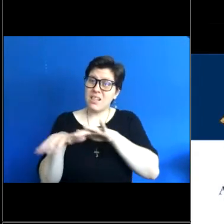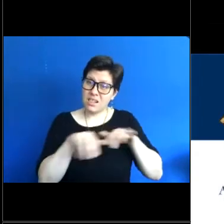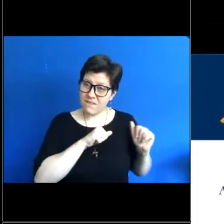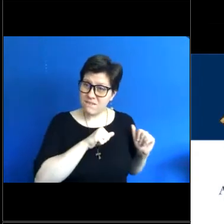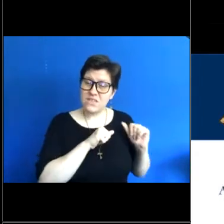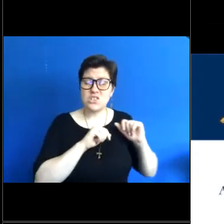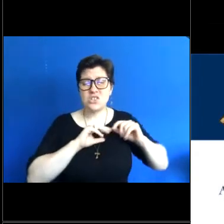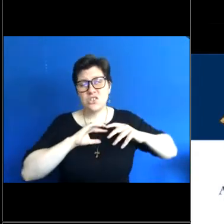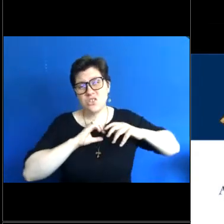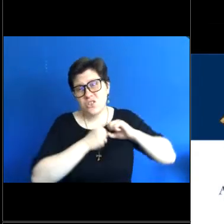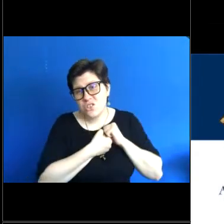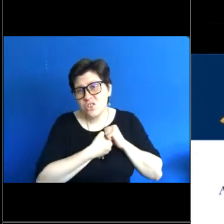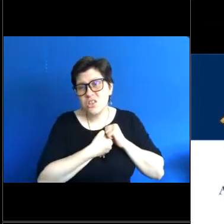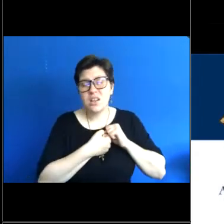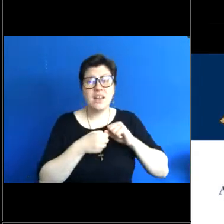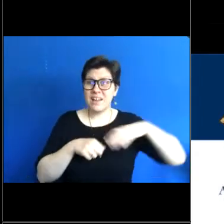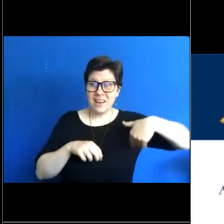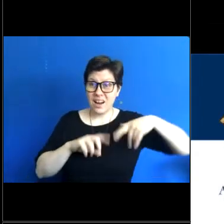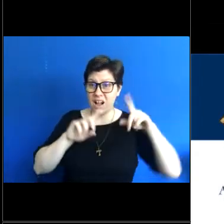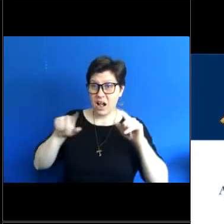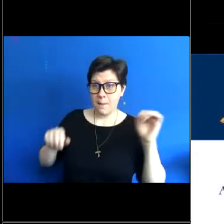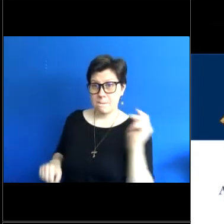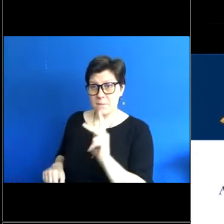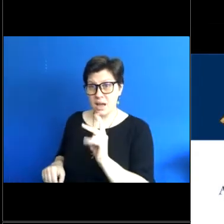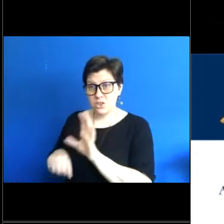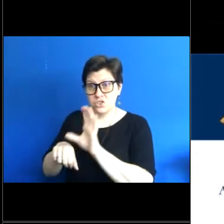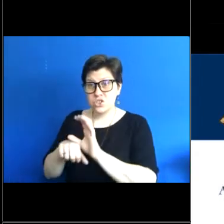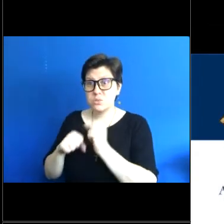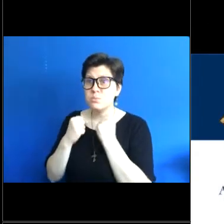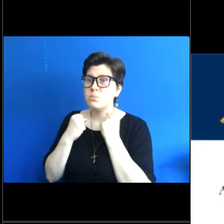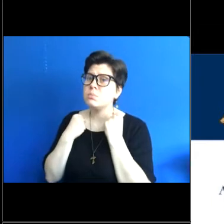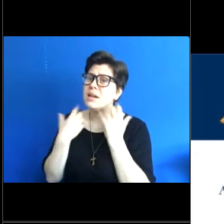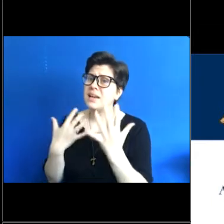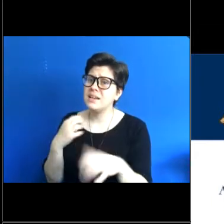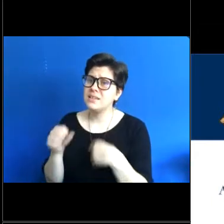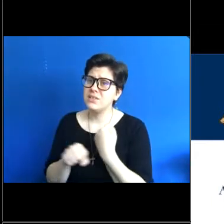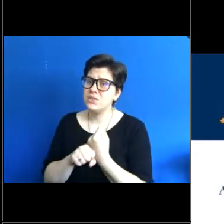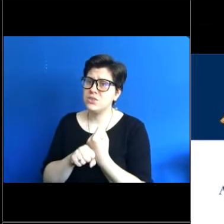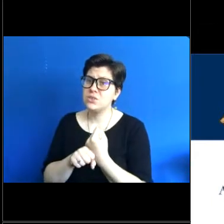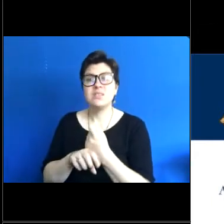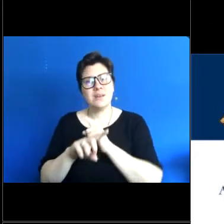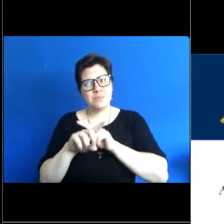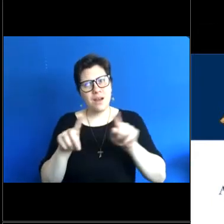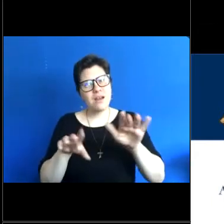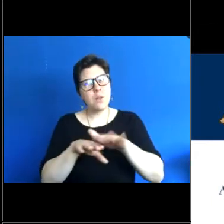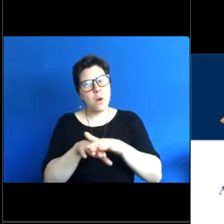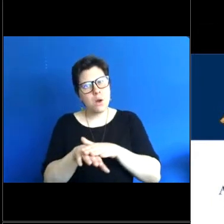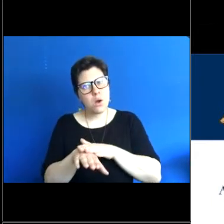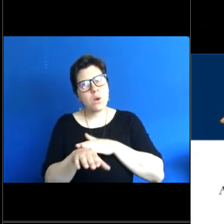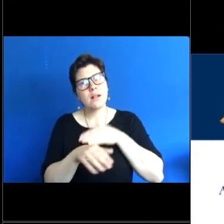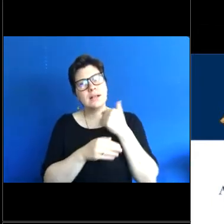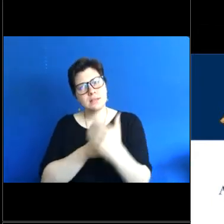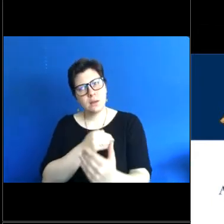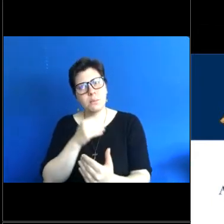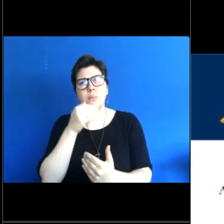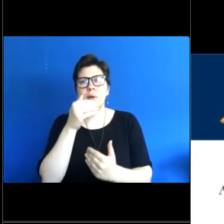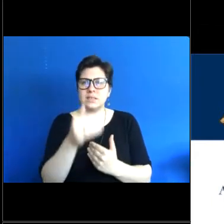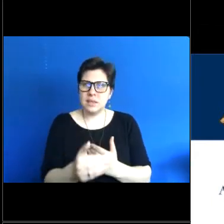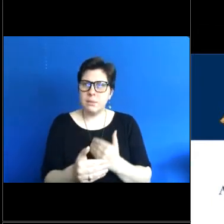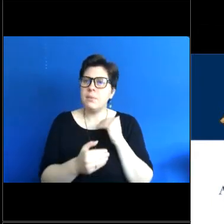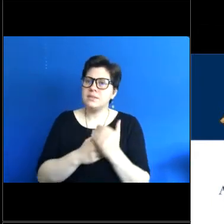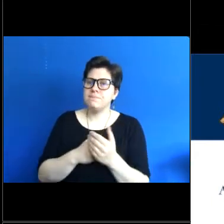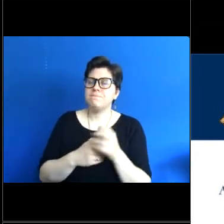they actually did not come back to the church for many, many years. But slowly, step by step, the